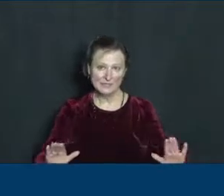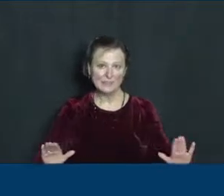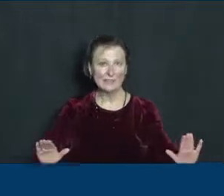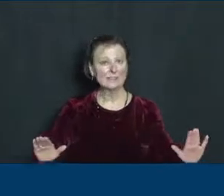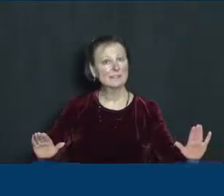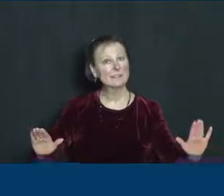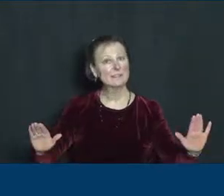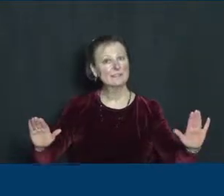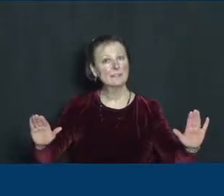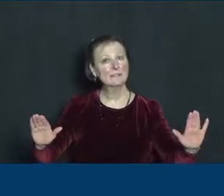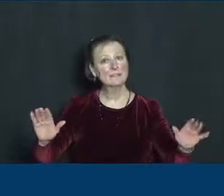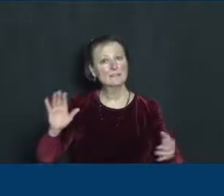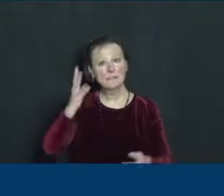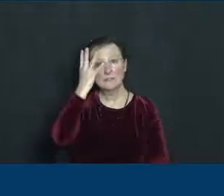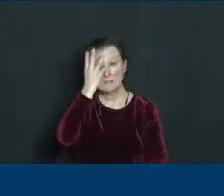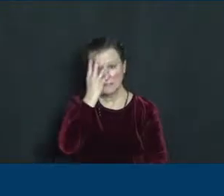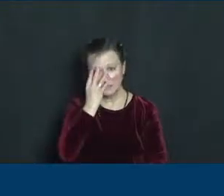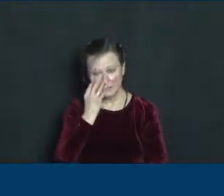together,